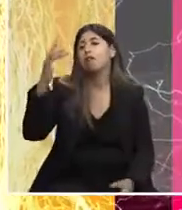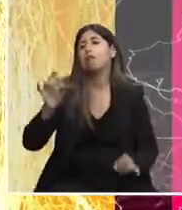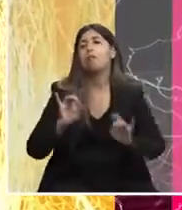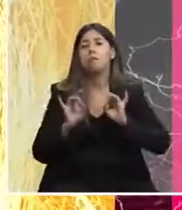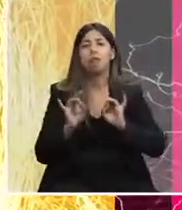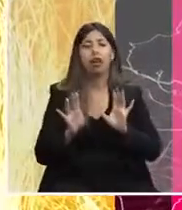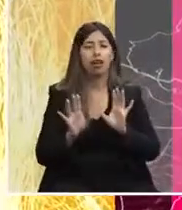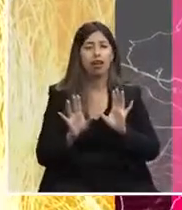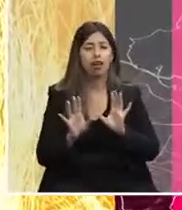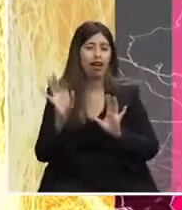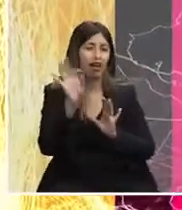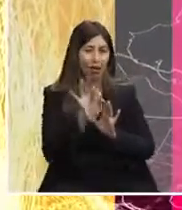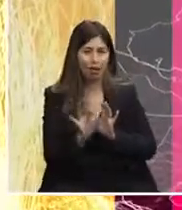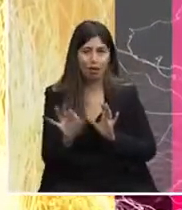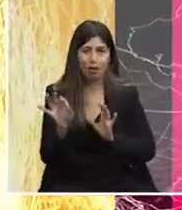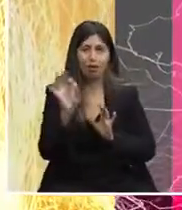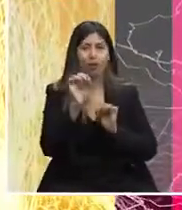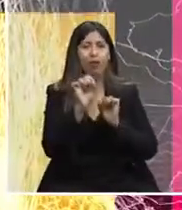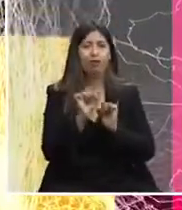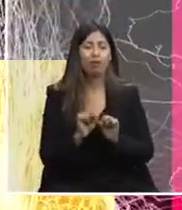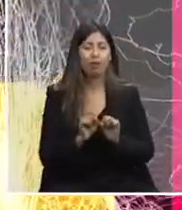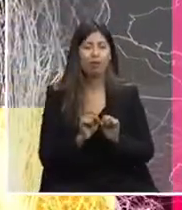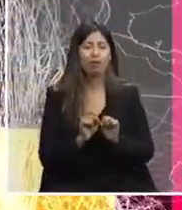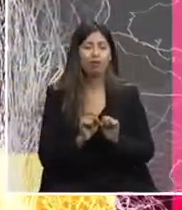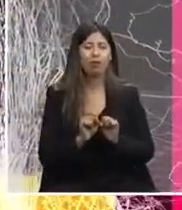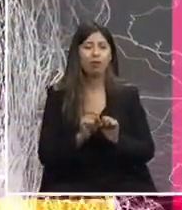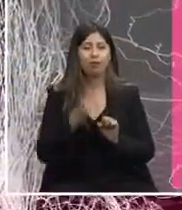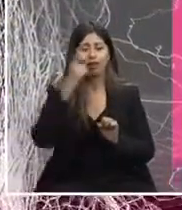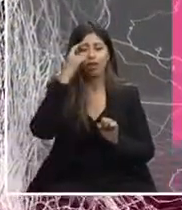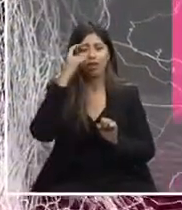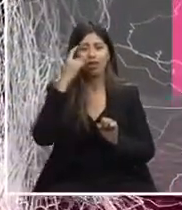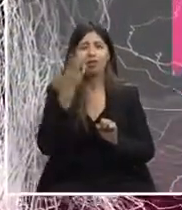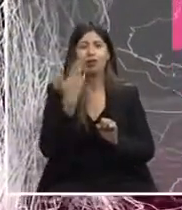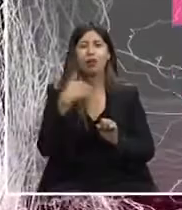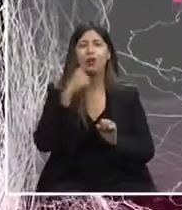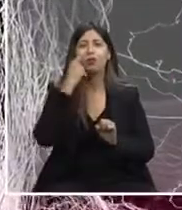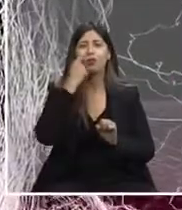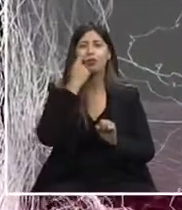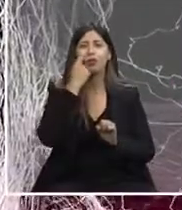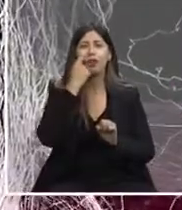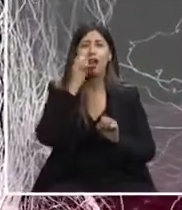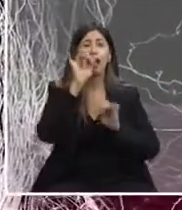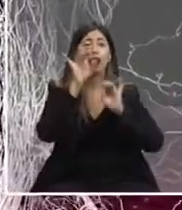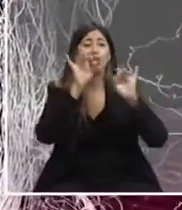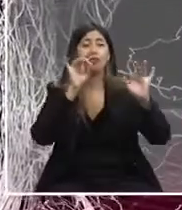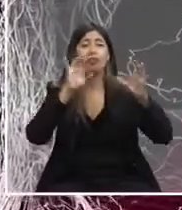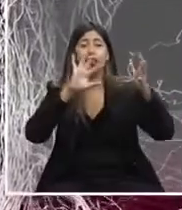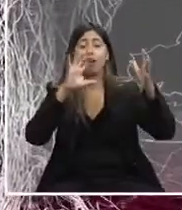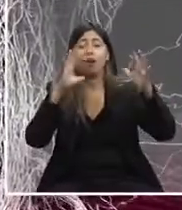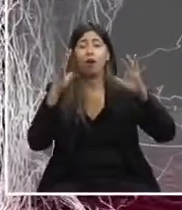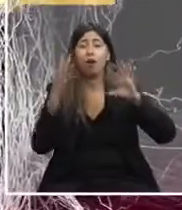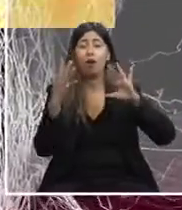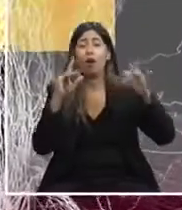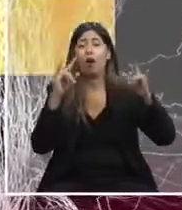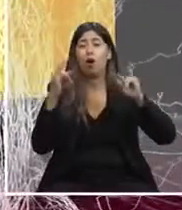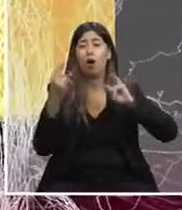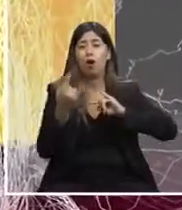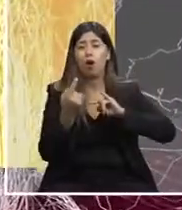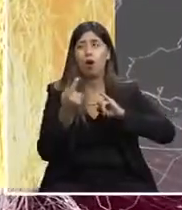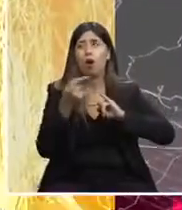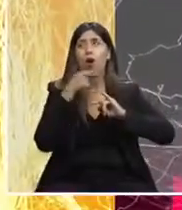how this might be the only place in the universe where there is intelligent life, the only chance for the universe to understand